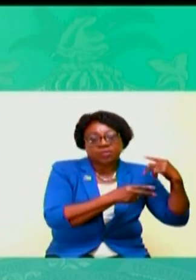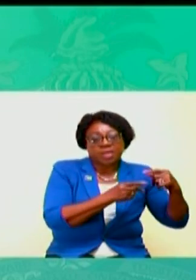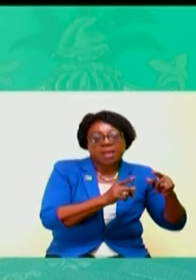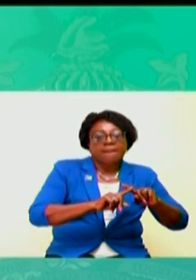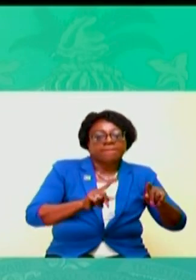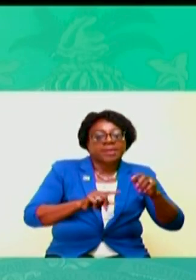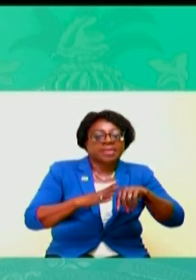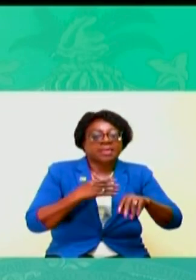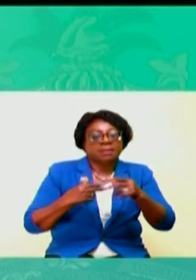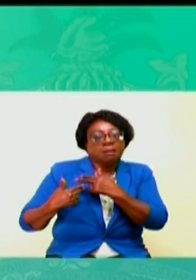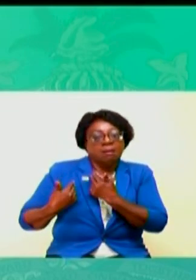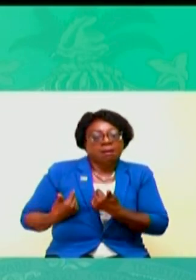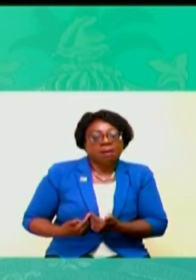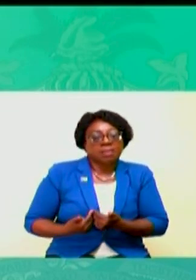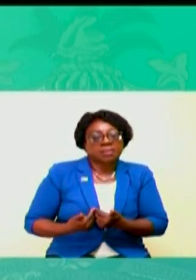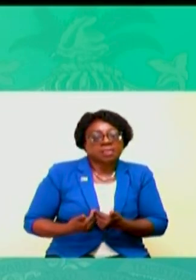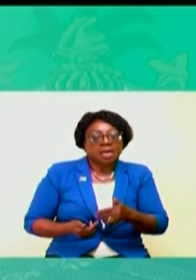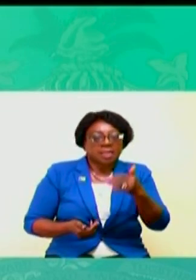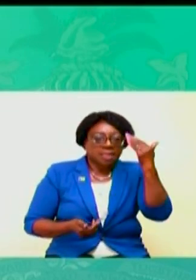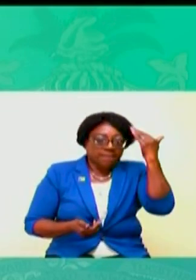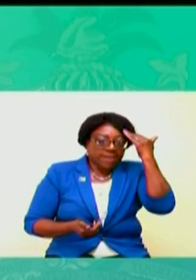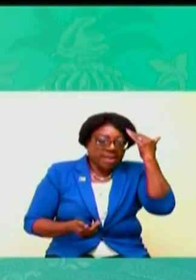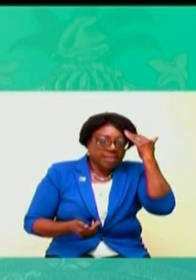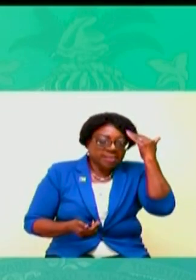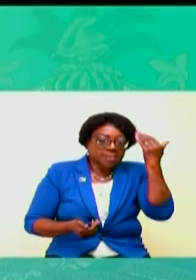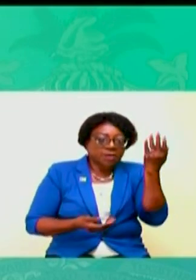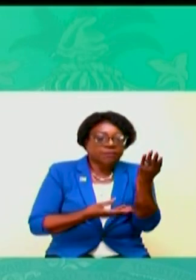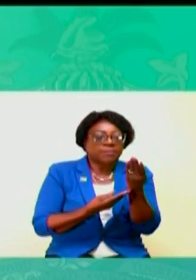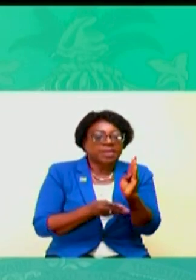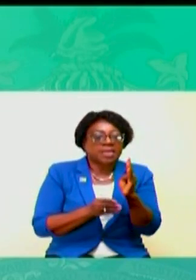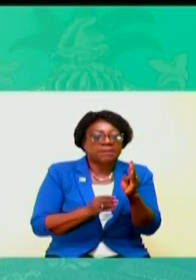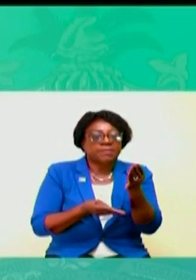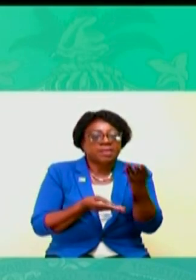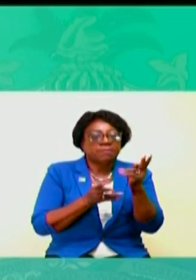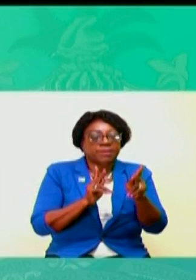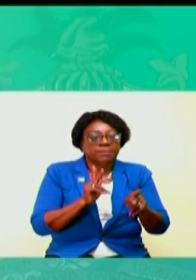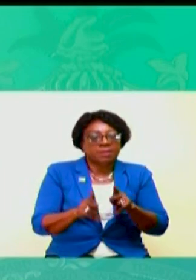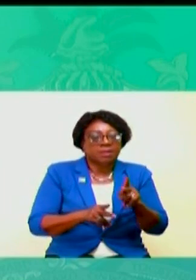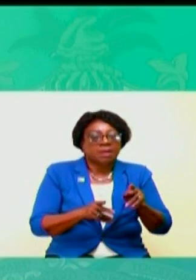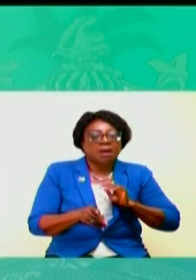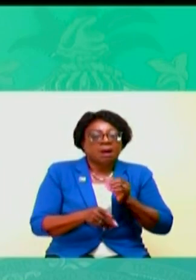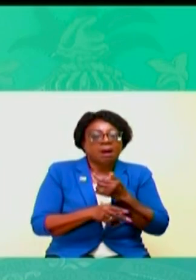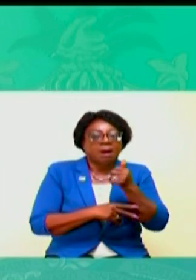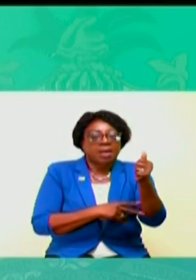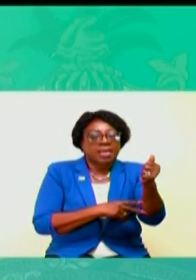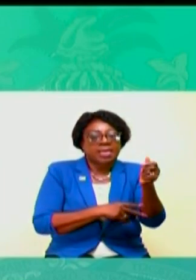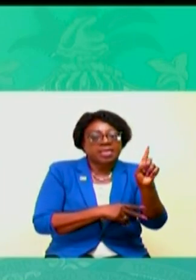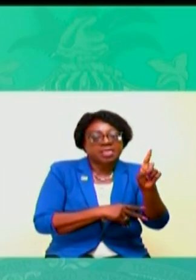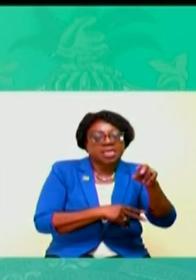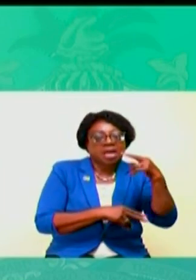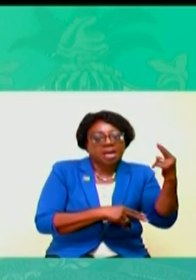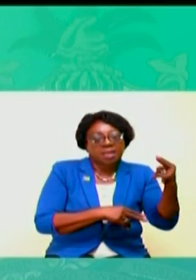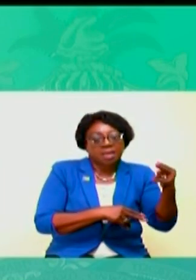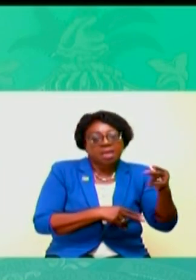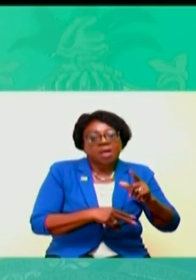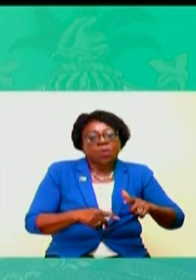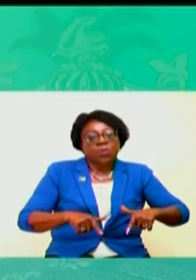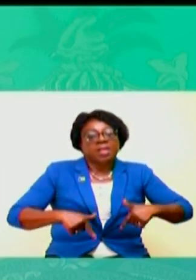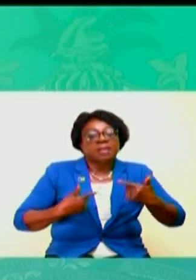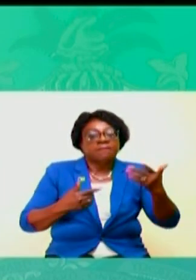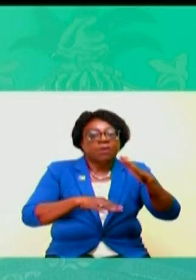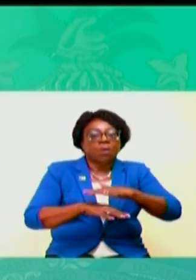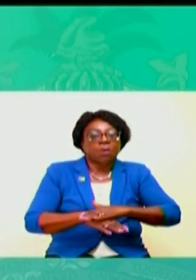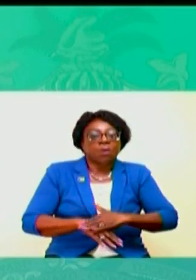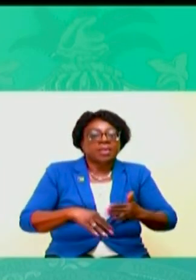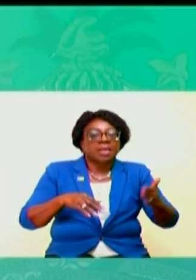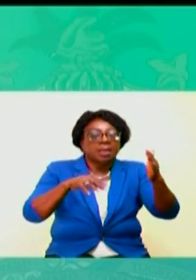hearts and in the minds of the Bahamian people, our A.D. Hanna will live on and on. He will never die, and